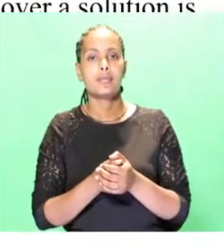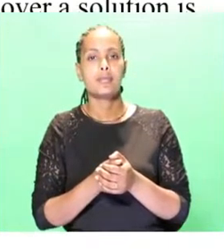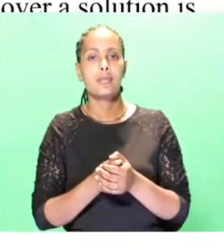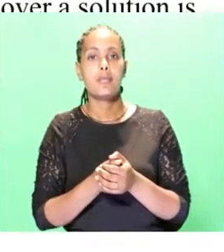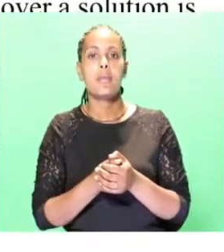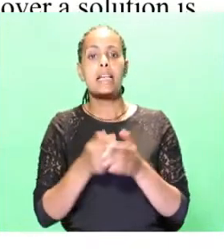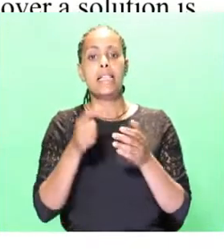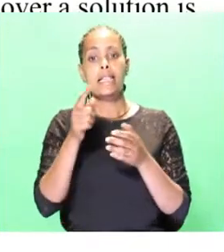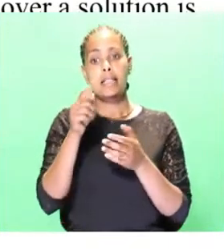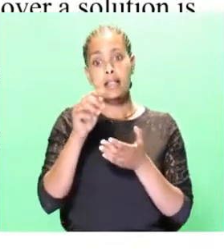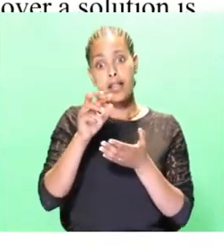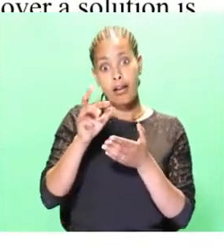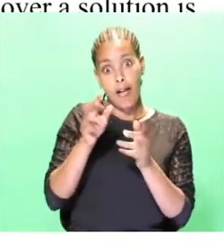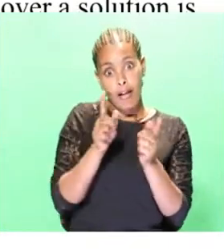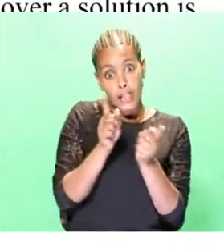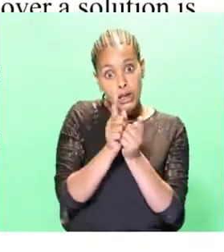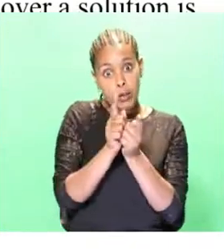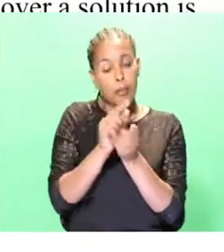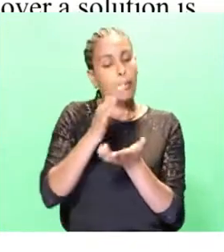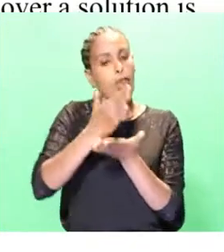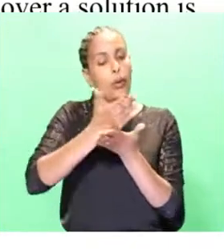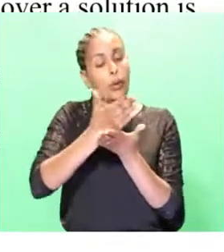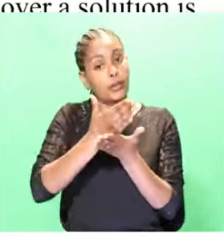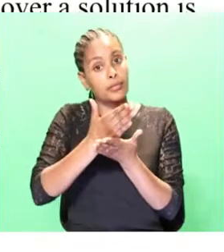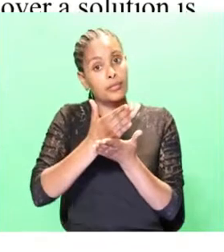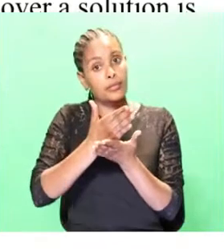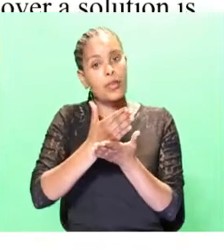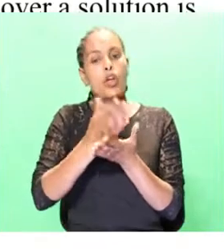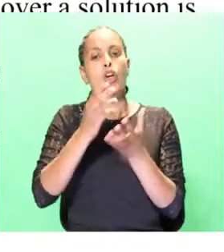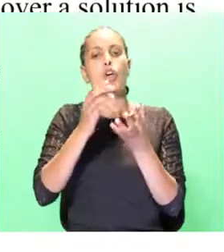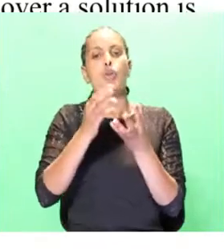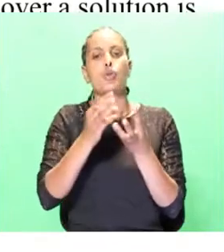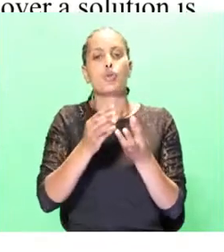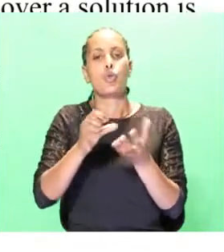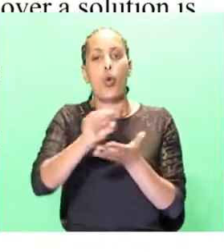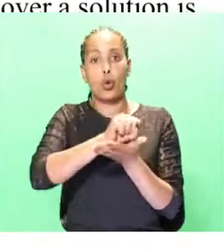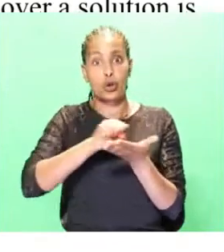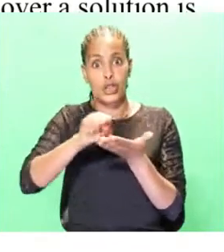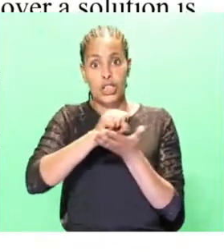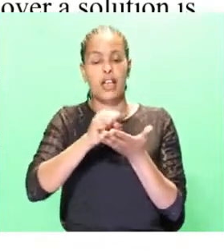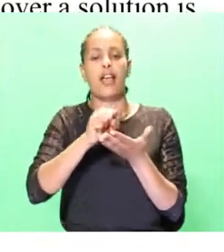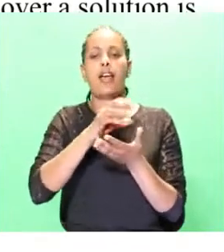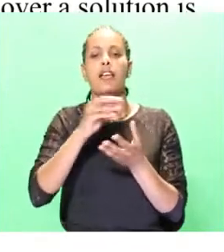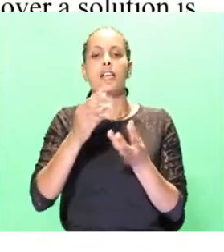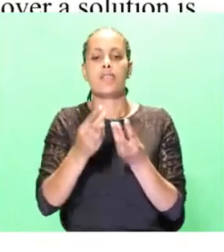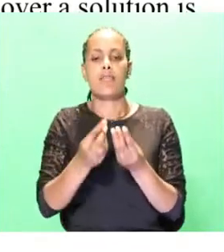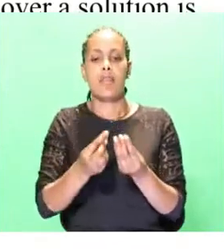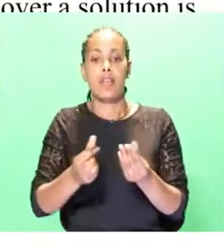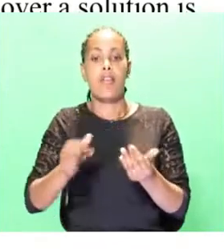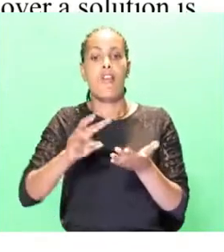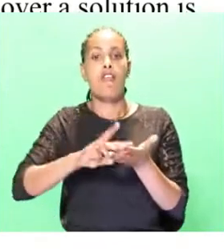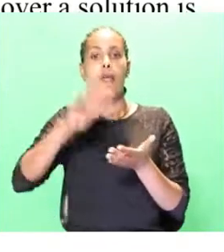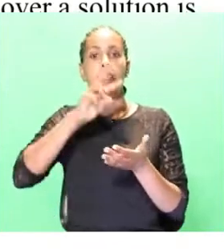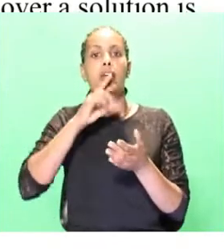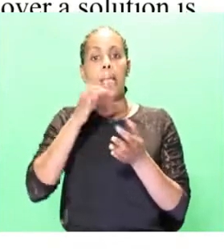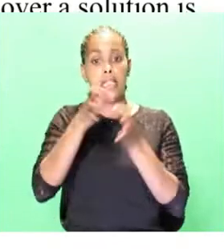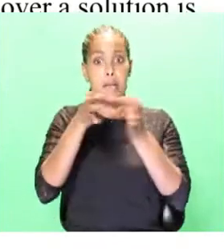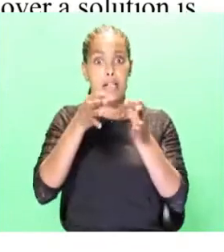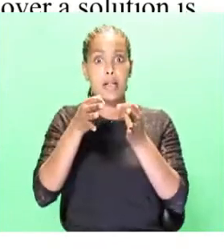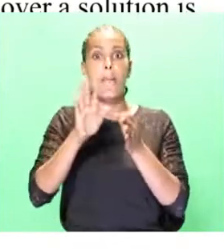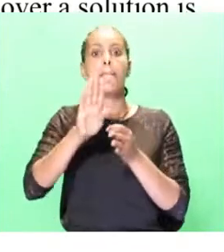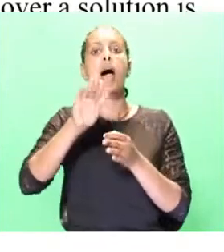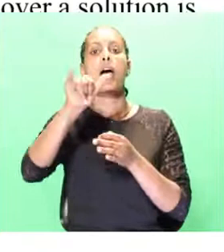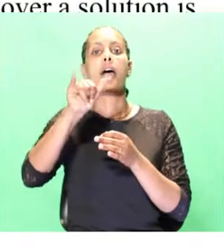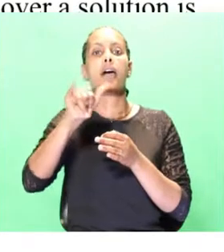The relationship between solution vapor pressure and solvent vapor pressure is expressed